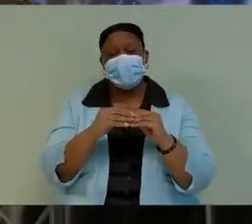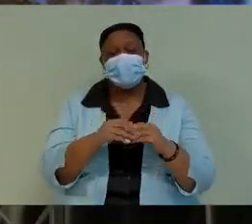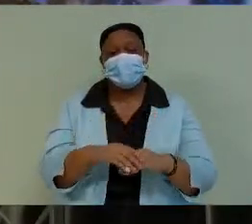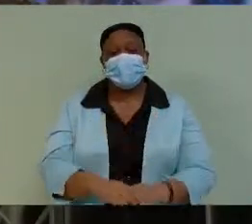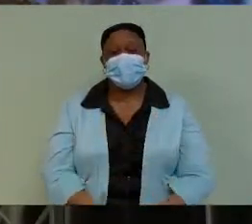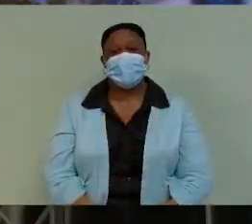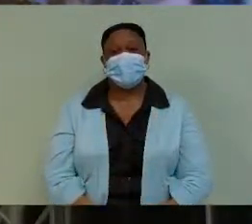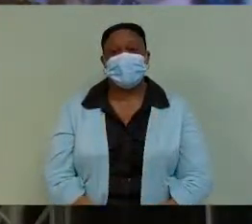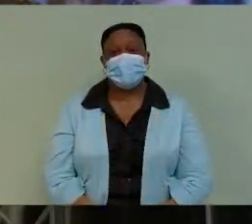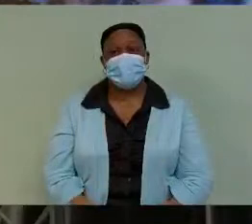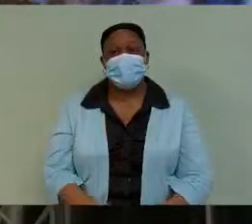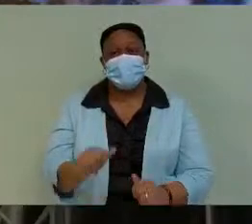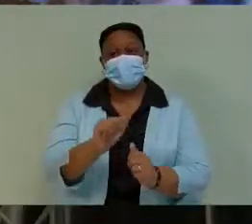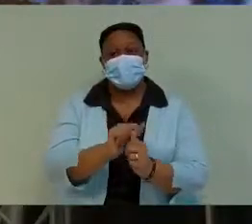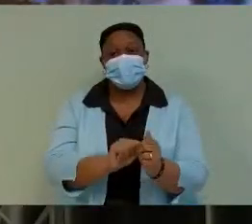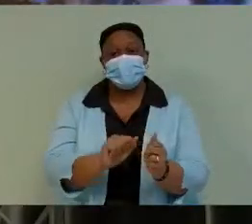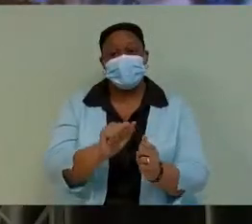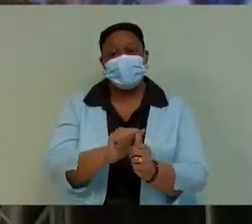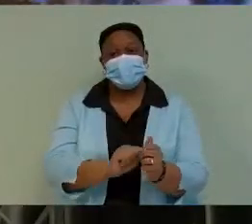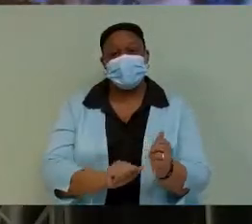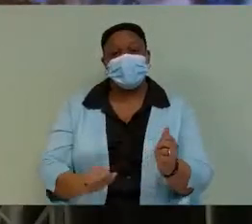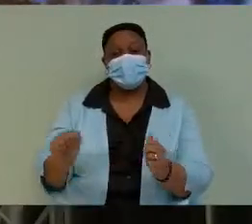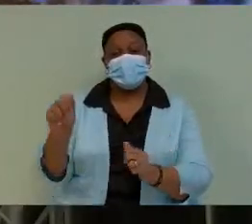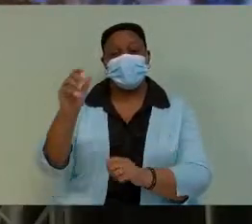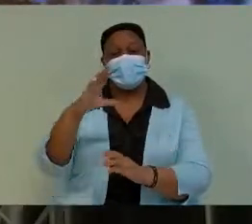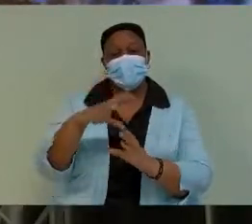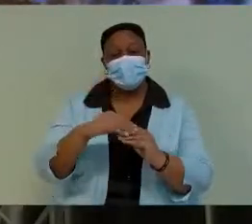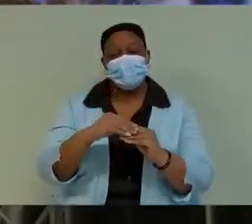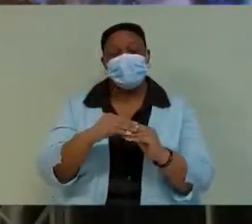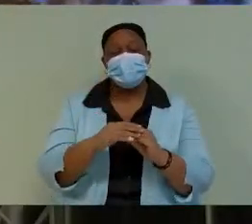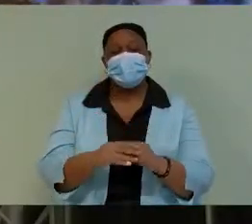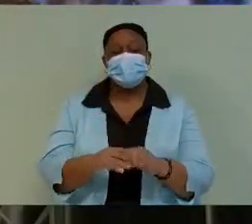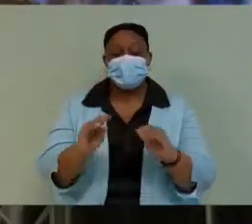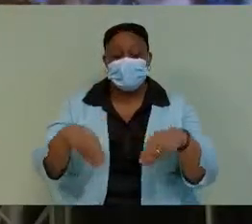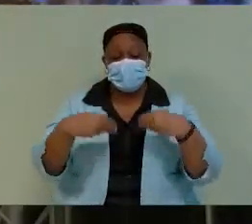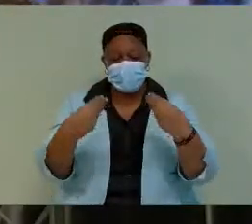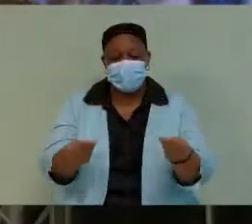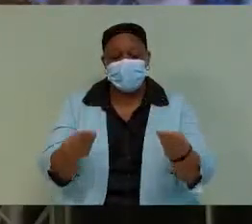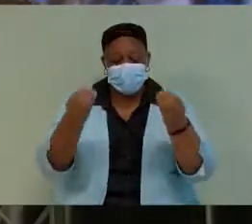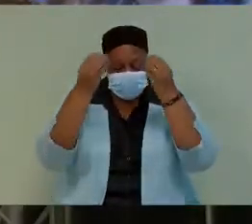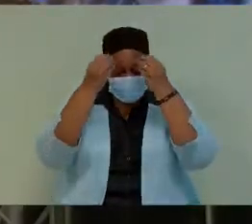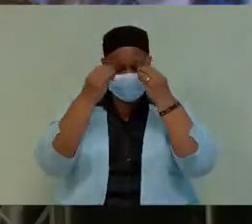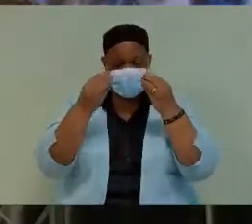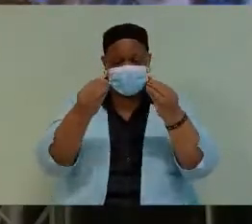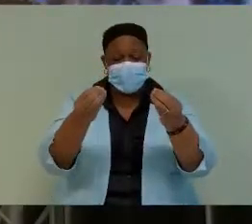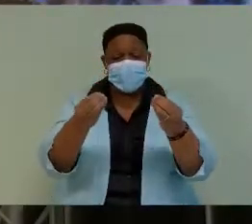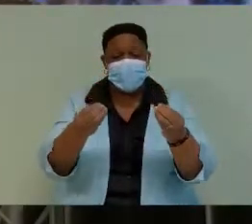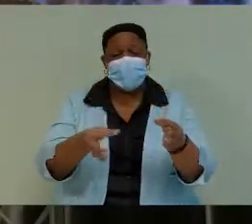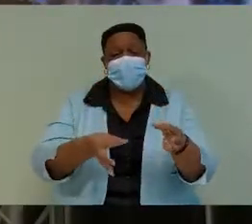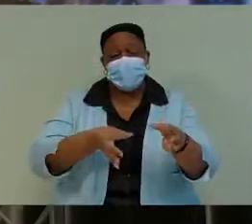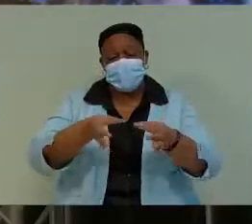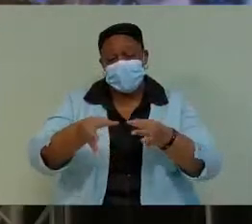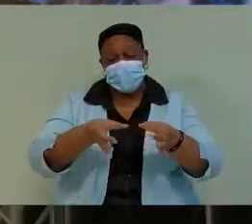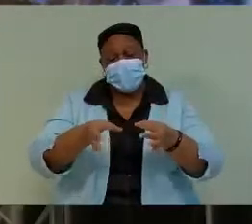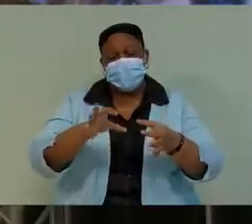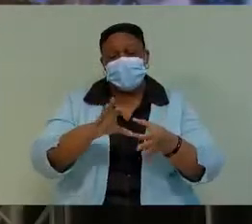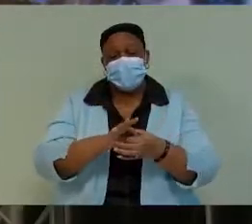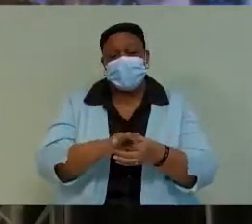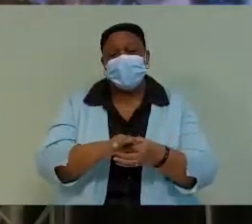we continue to update you and to provide you with information with respect to the management of